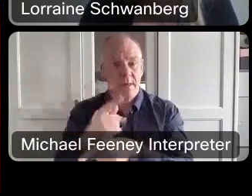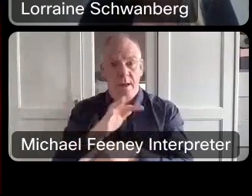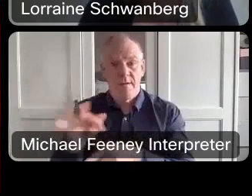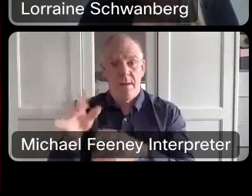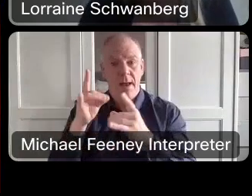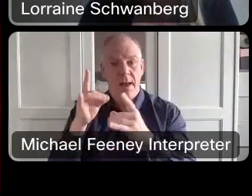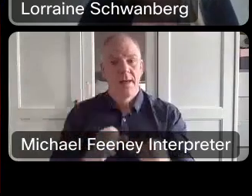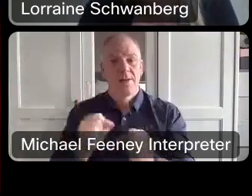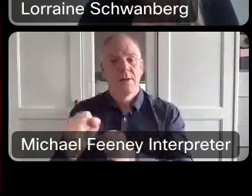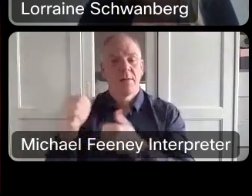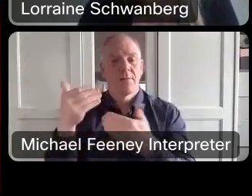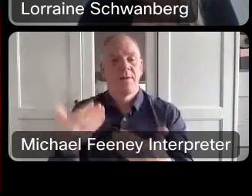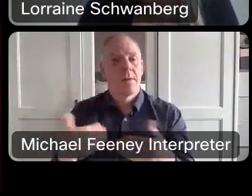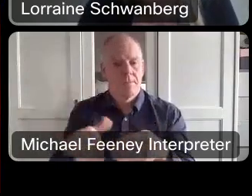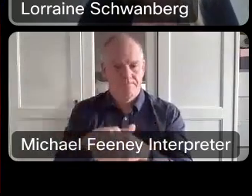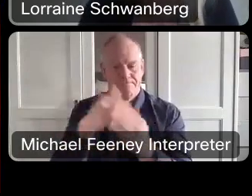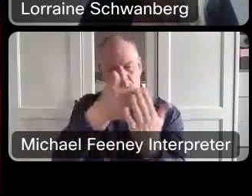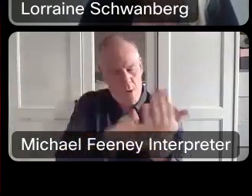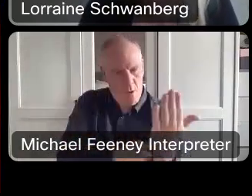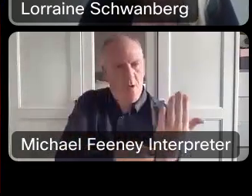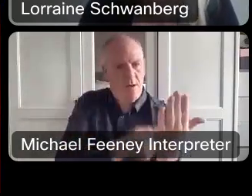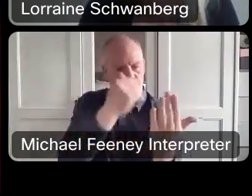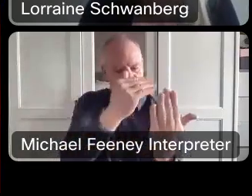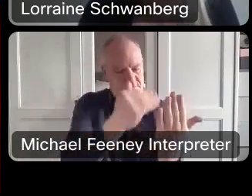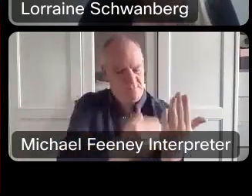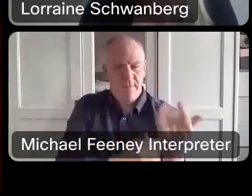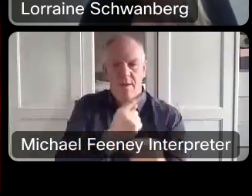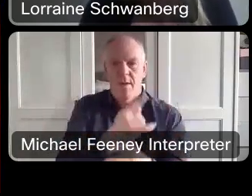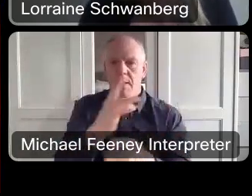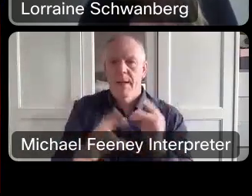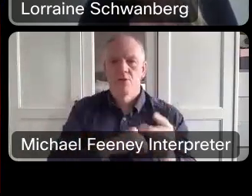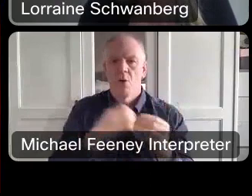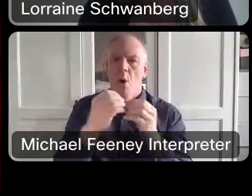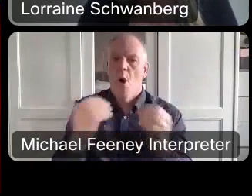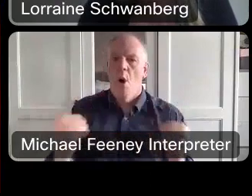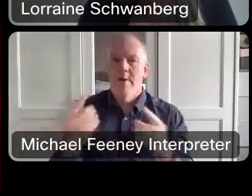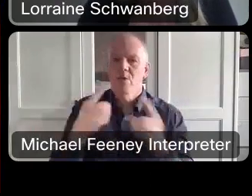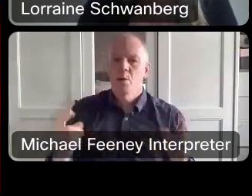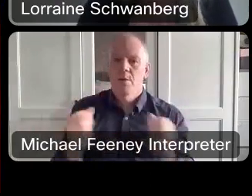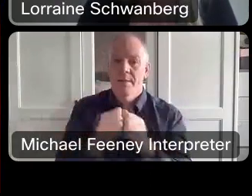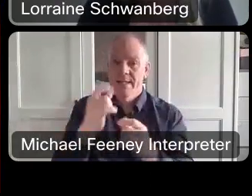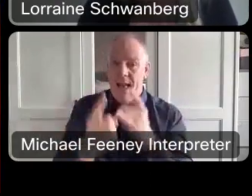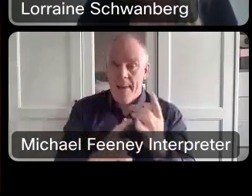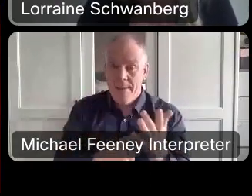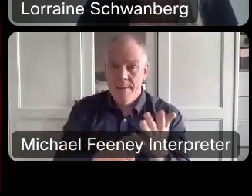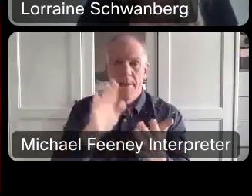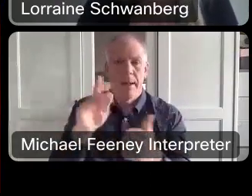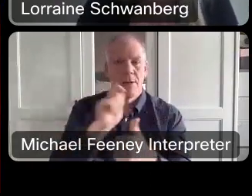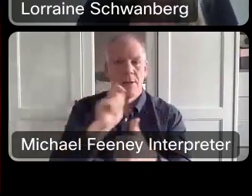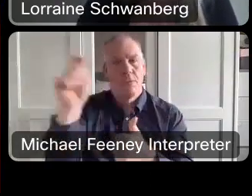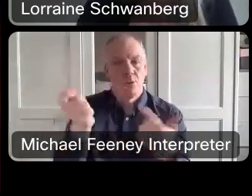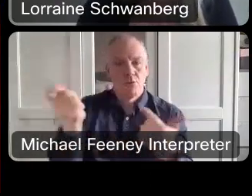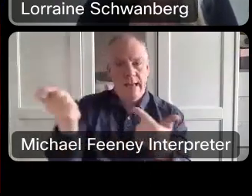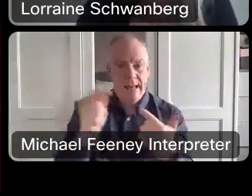really scattered throughout the legislation in terms of they need to make sure that the open disclosure meeting happens, that we report it to the regulator